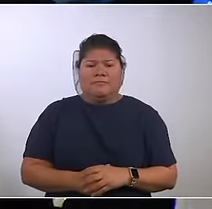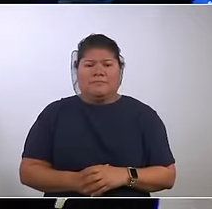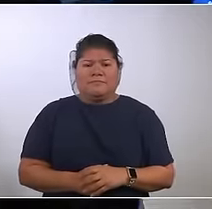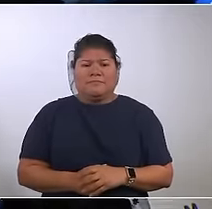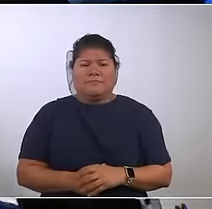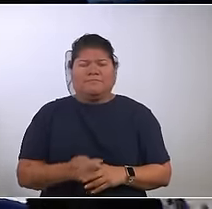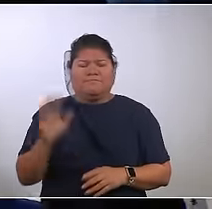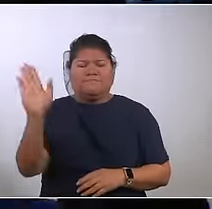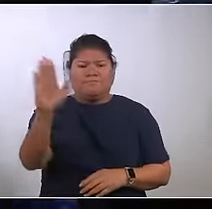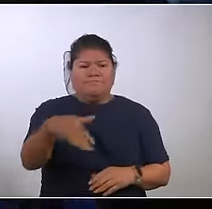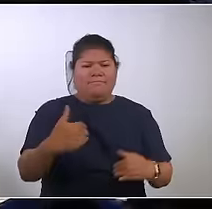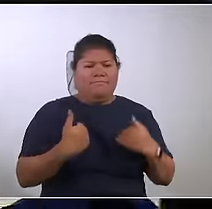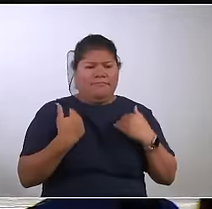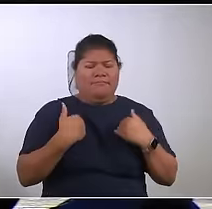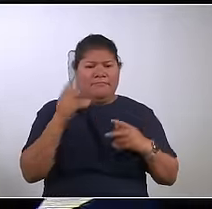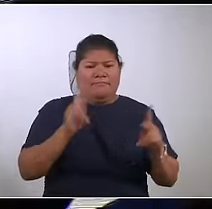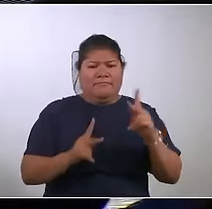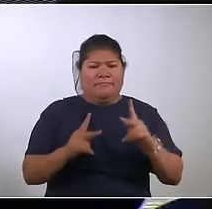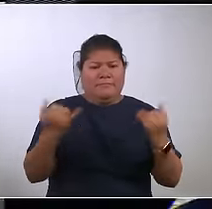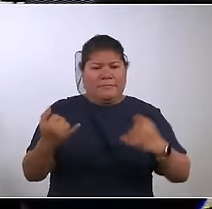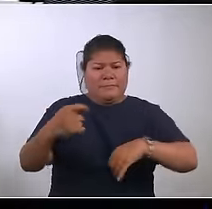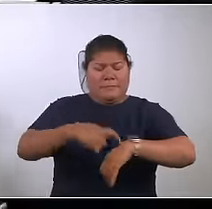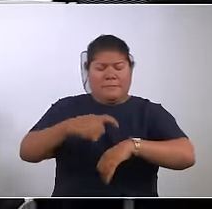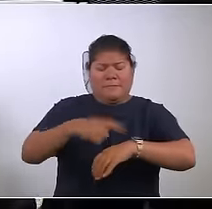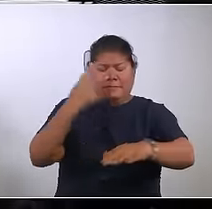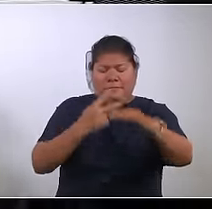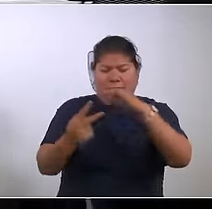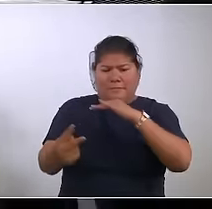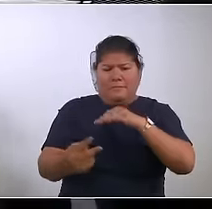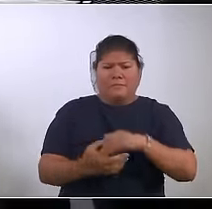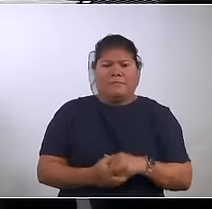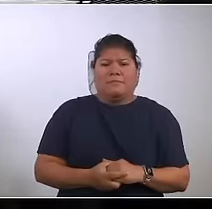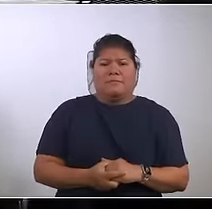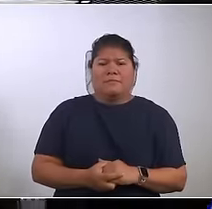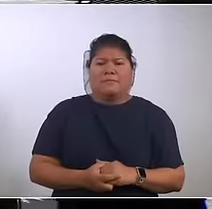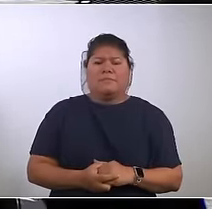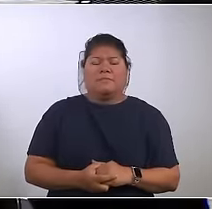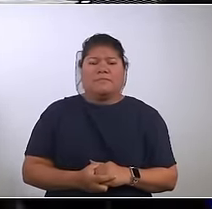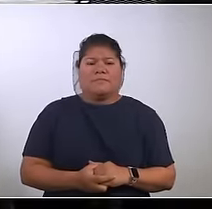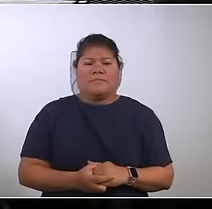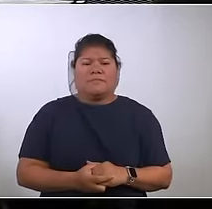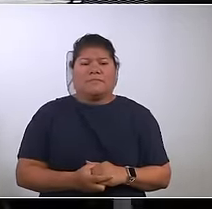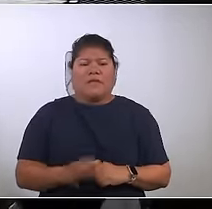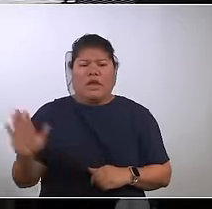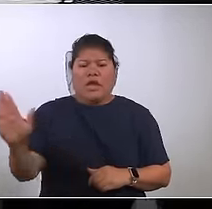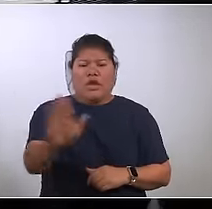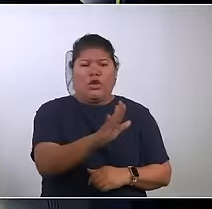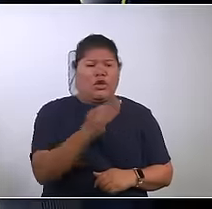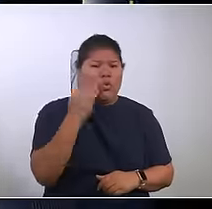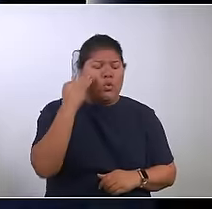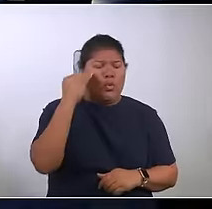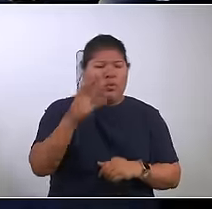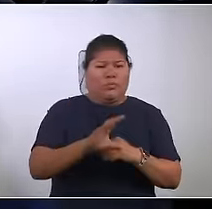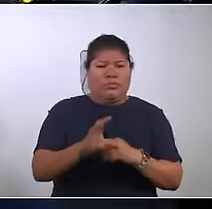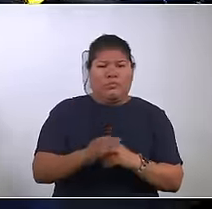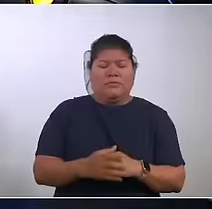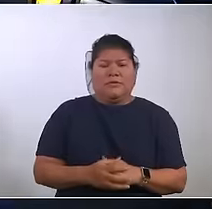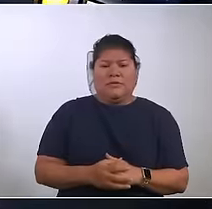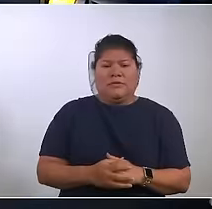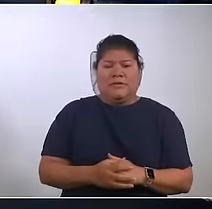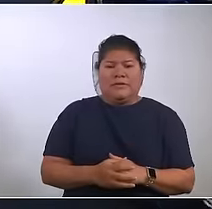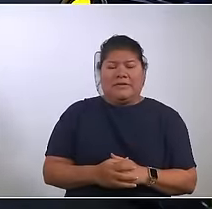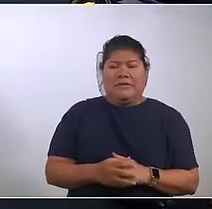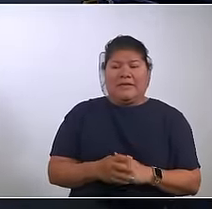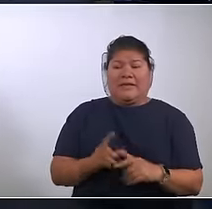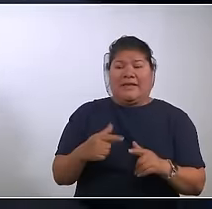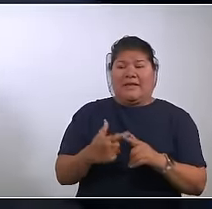Hey young people, jóvenes, it's time to prophesy. Es tiempo de profetizar. In your local church, en su iglesia local. And when those